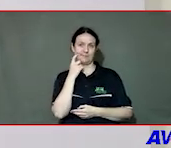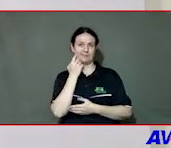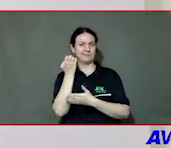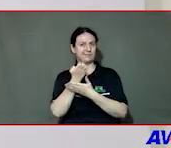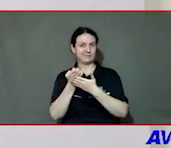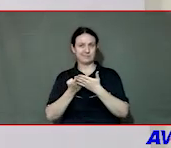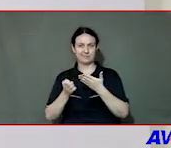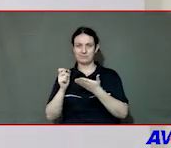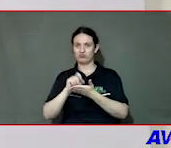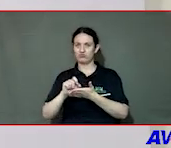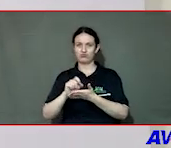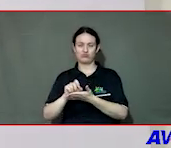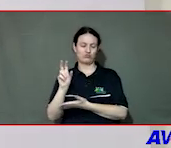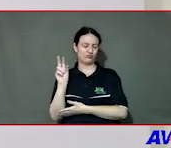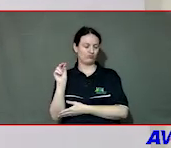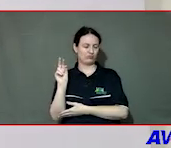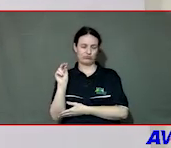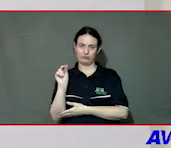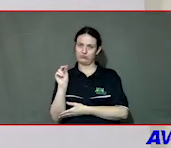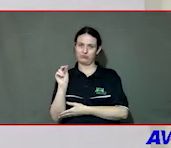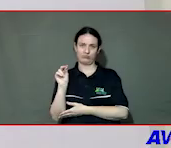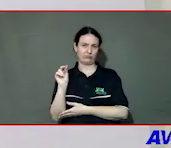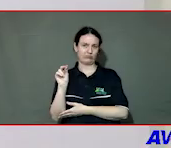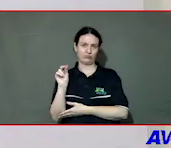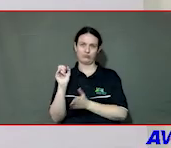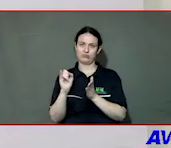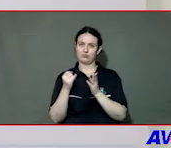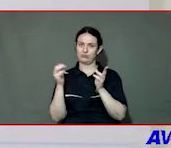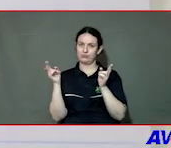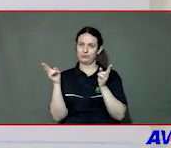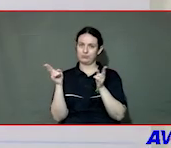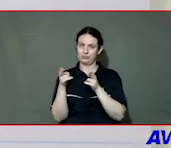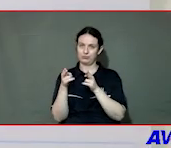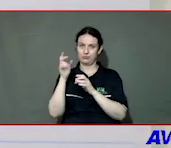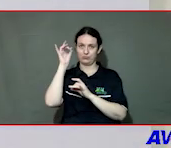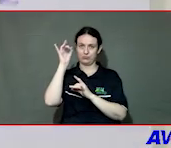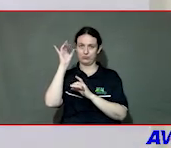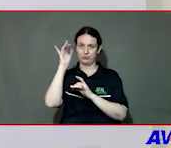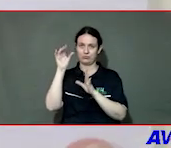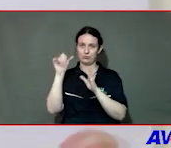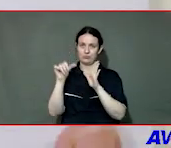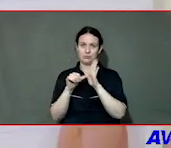essays. We just want the important information.